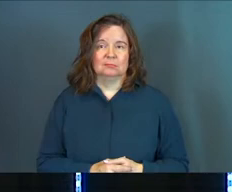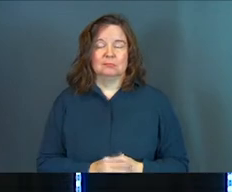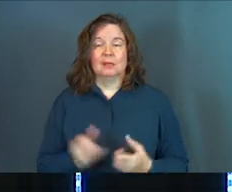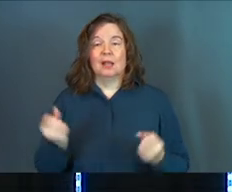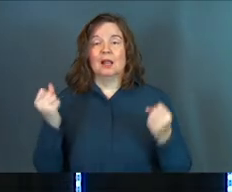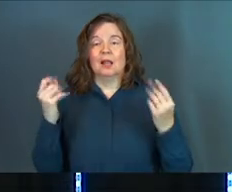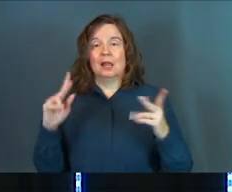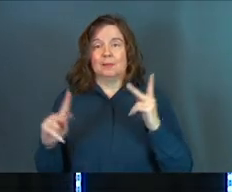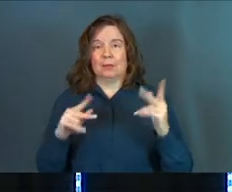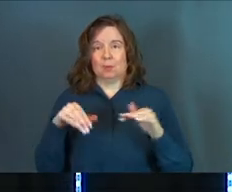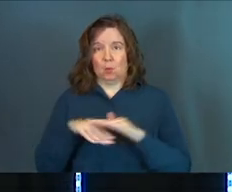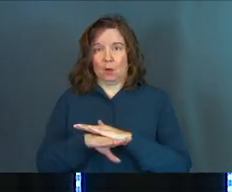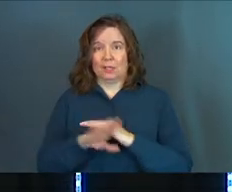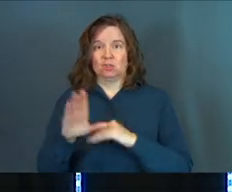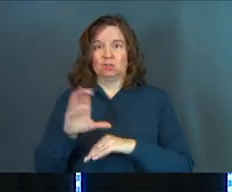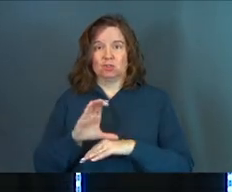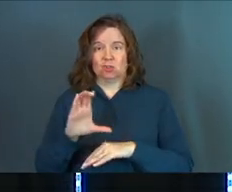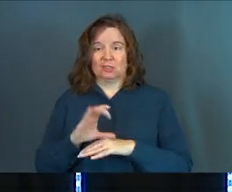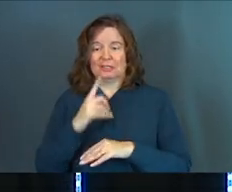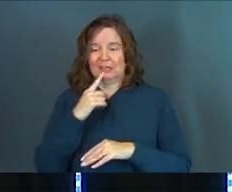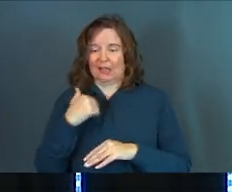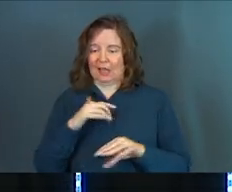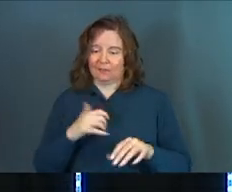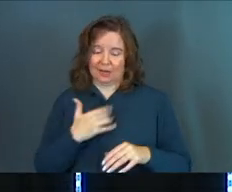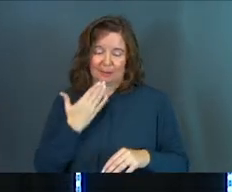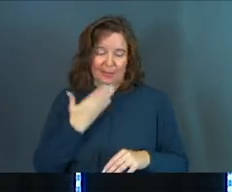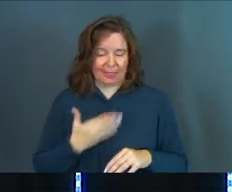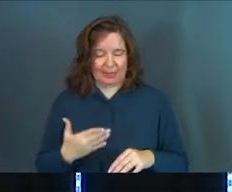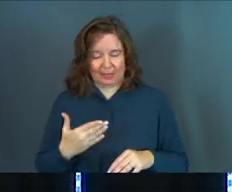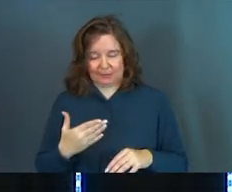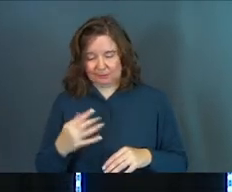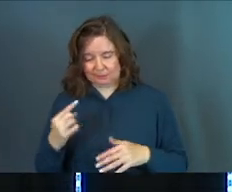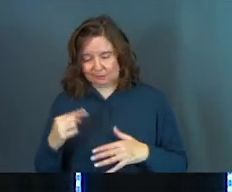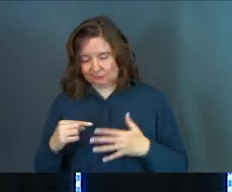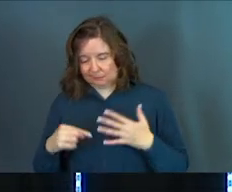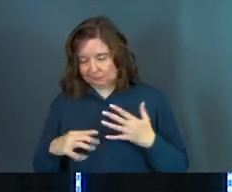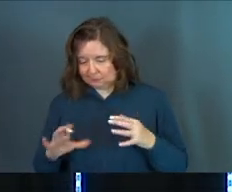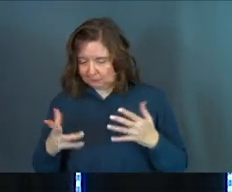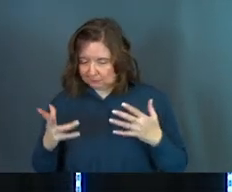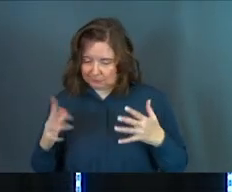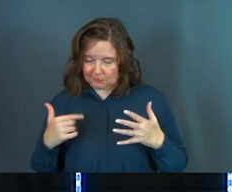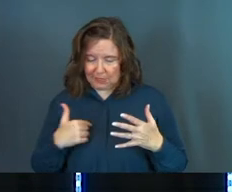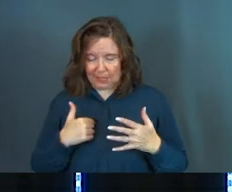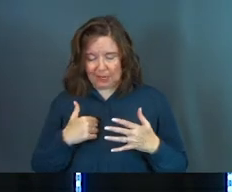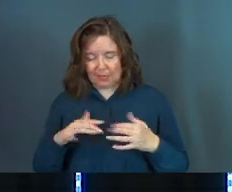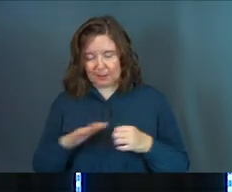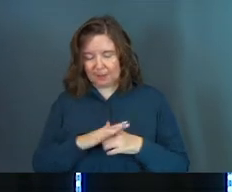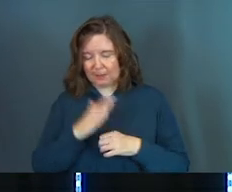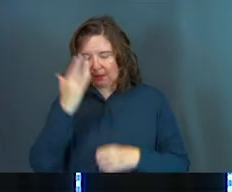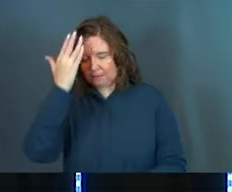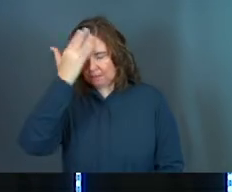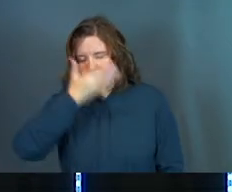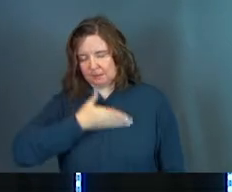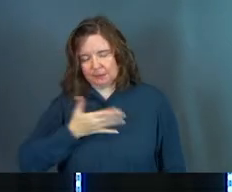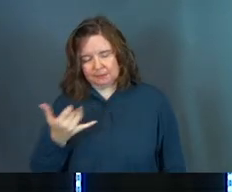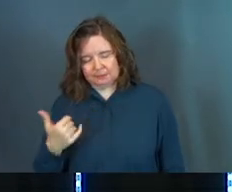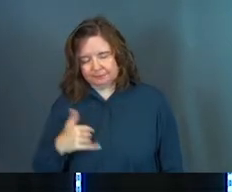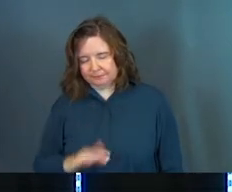And a lot of people walk into church saying, I've done a bad thing, and I'm completely invisible in this